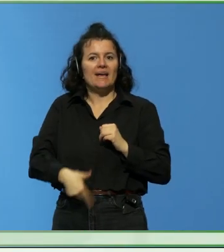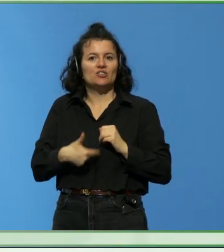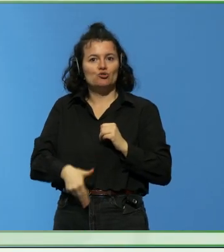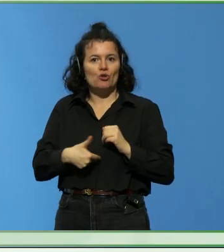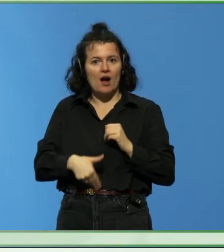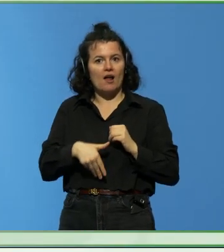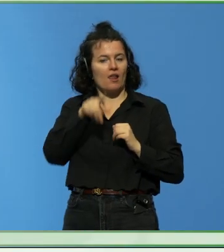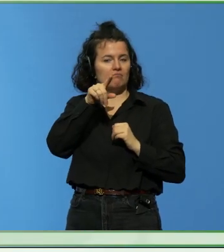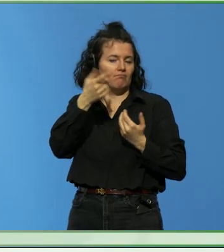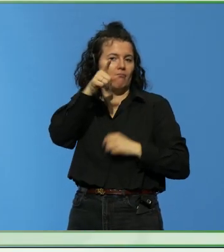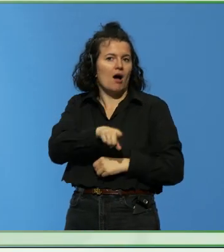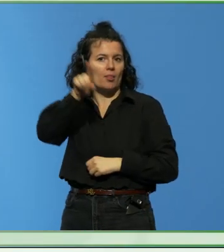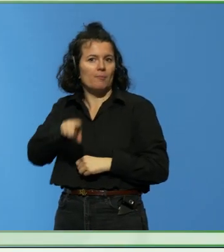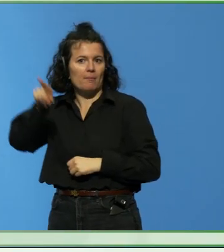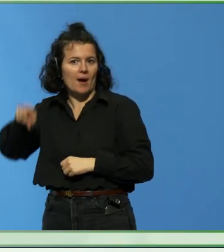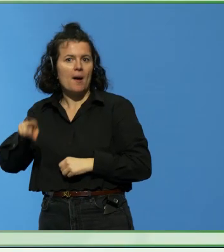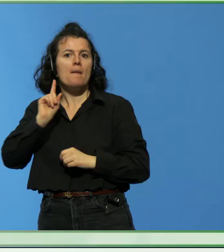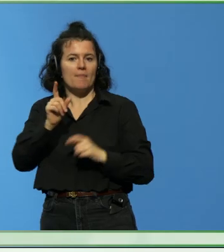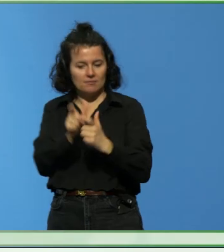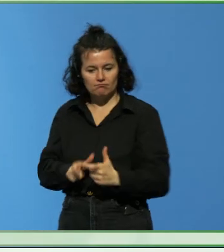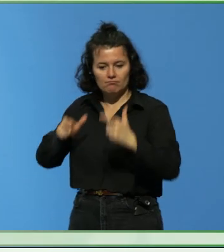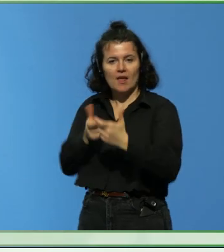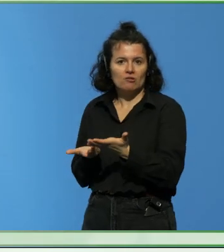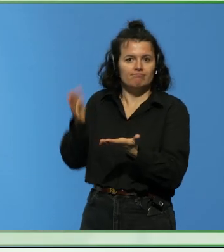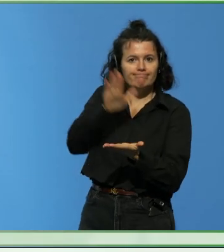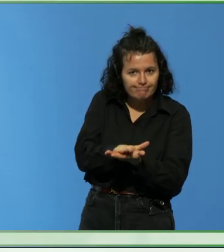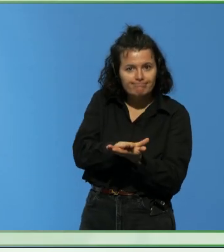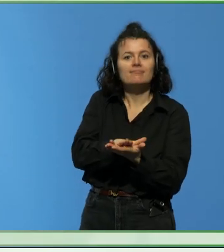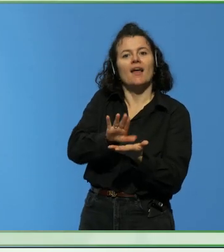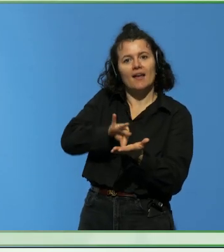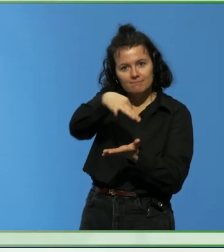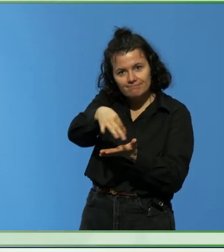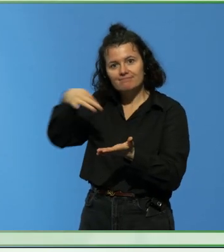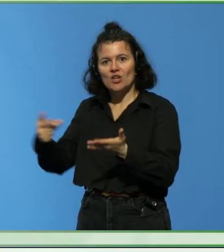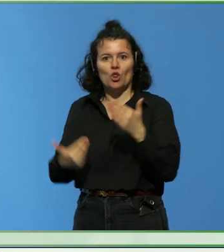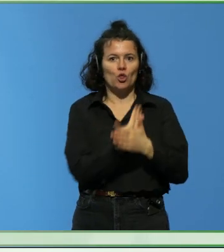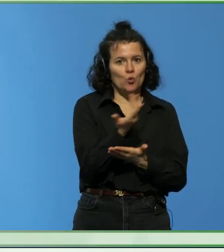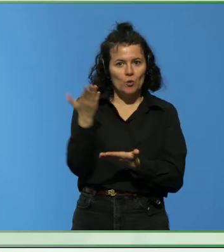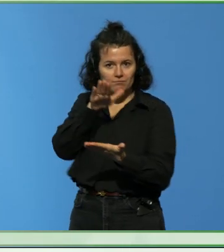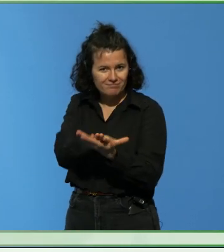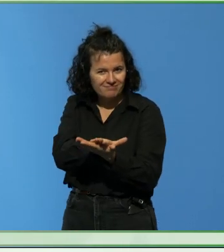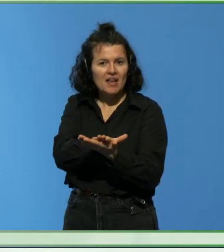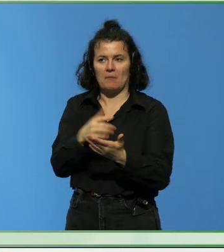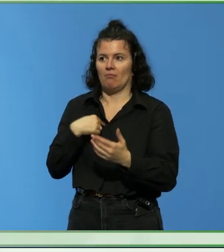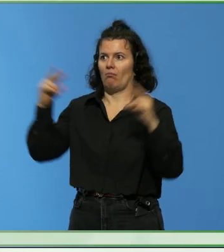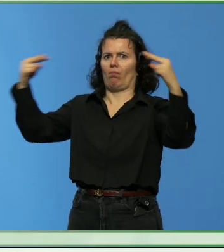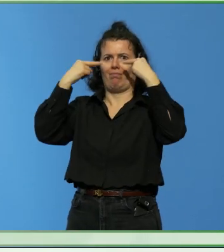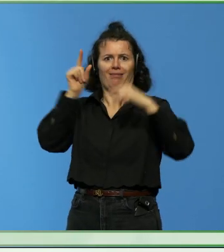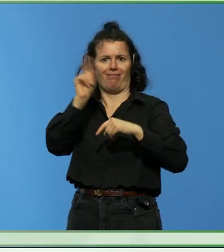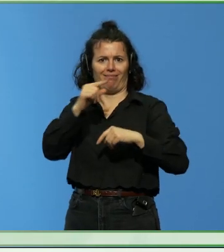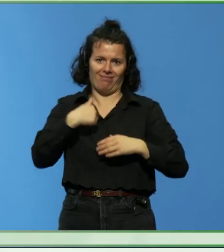and changing a menstrual material in private. Caregivers support people with disabilities to achieve